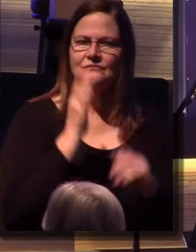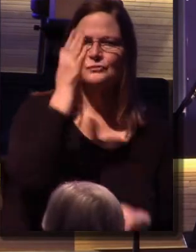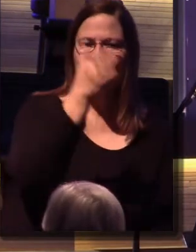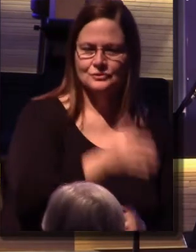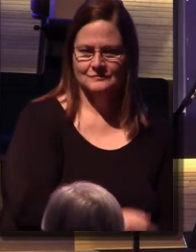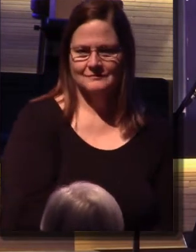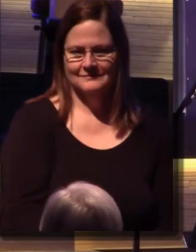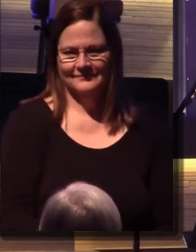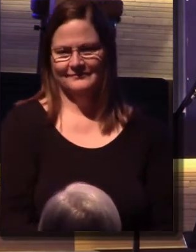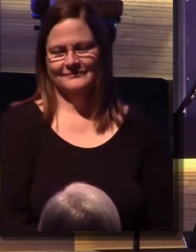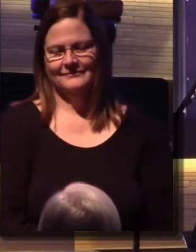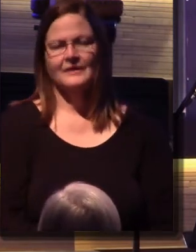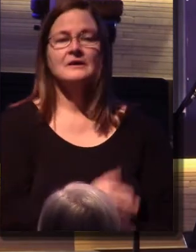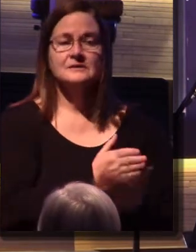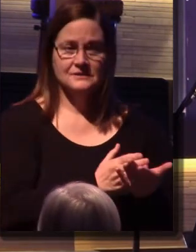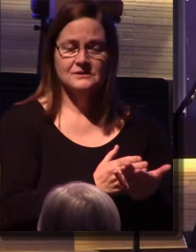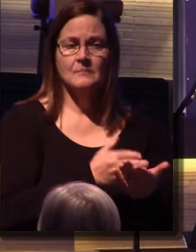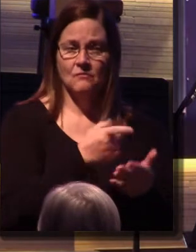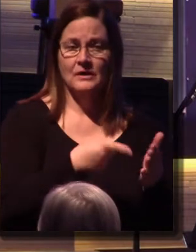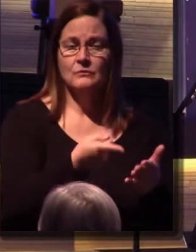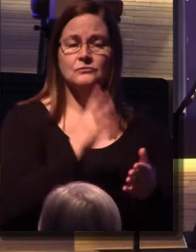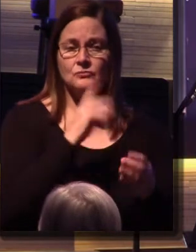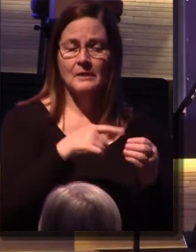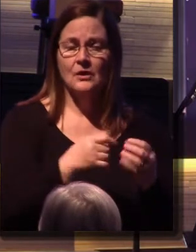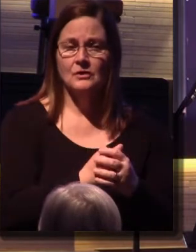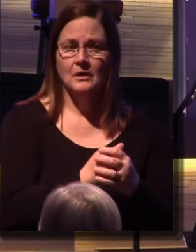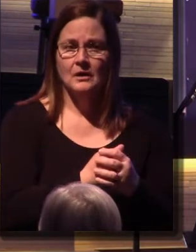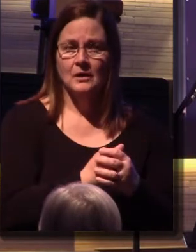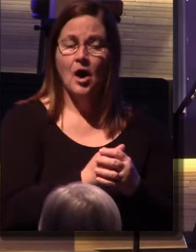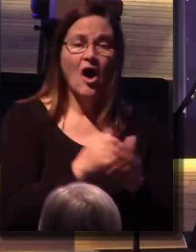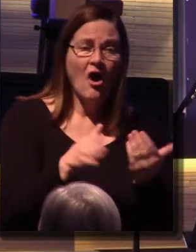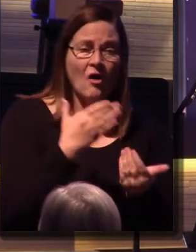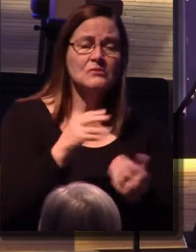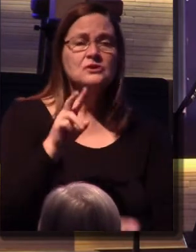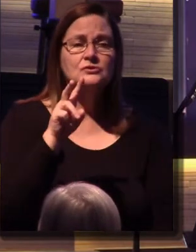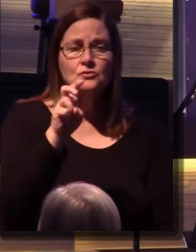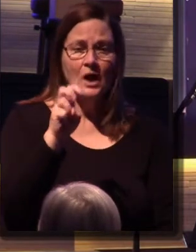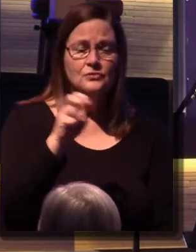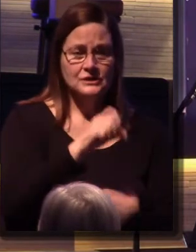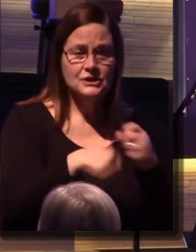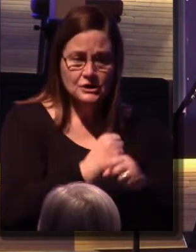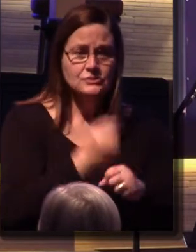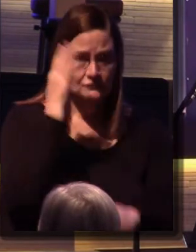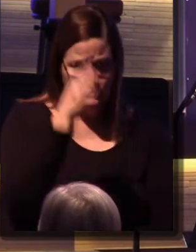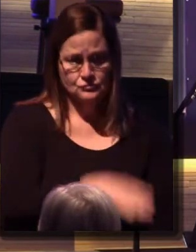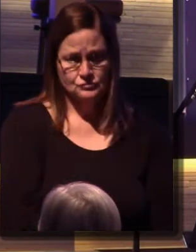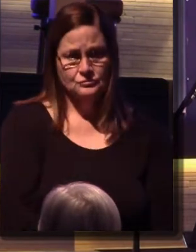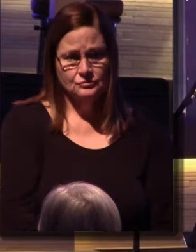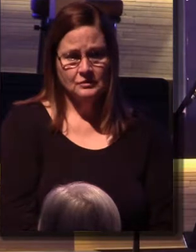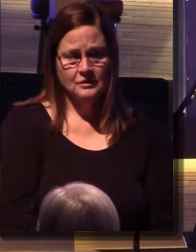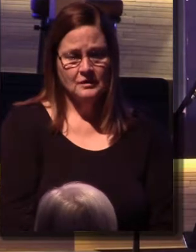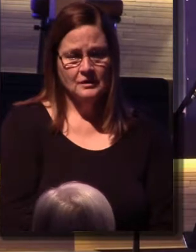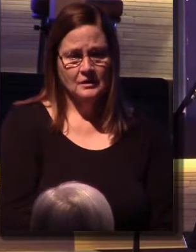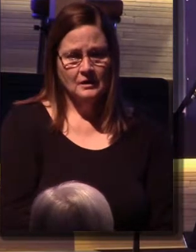pointing to the future. Some aspects of what he's going to speak of are almost 200 years in the